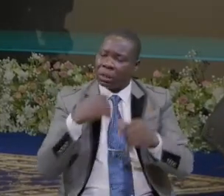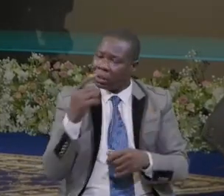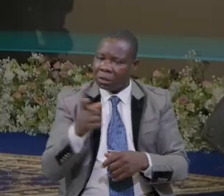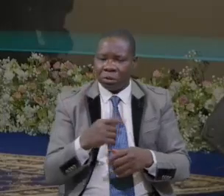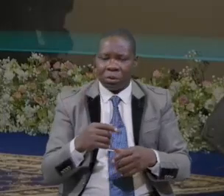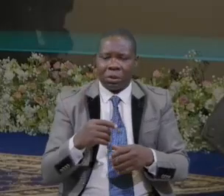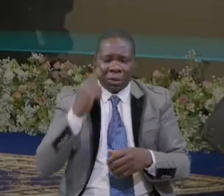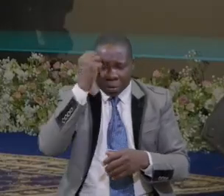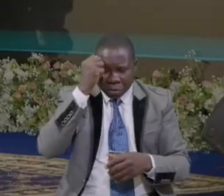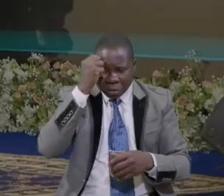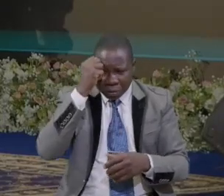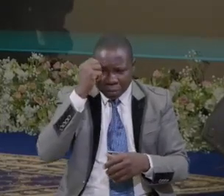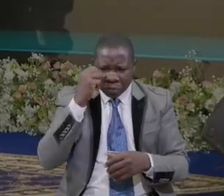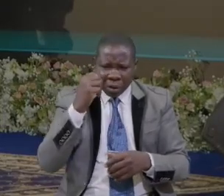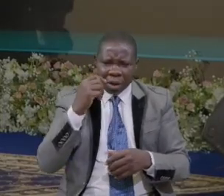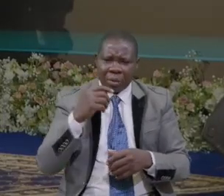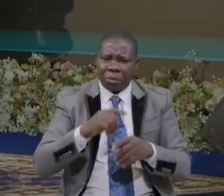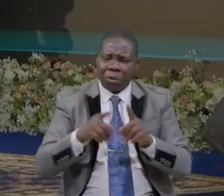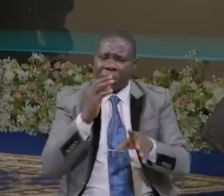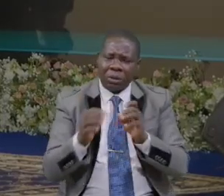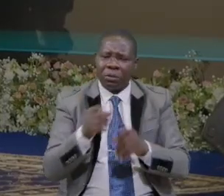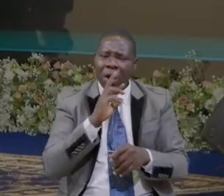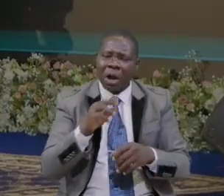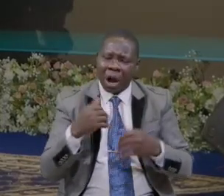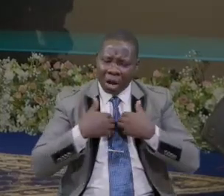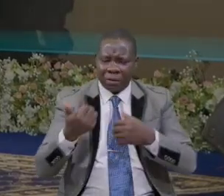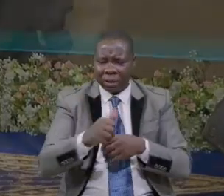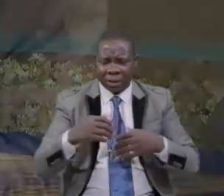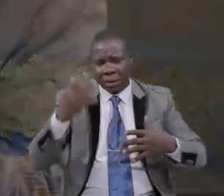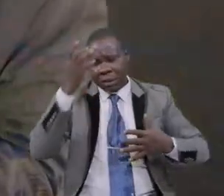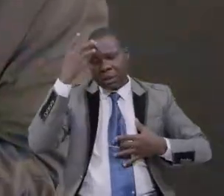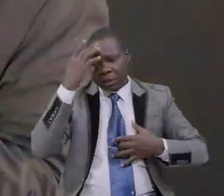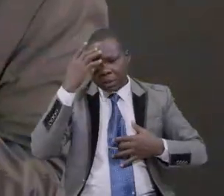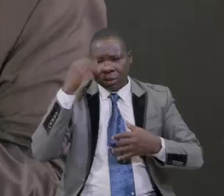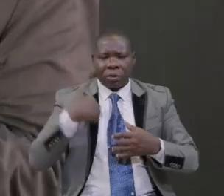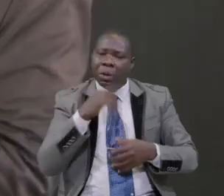know, people, while it was being transmitted live, I said, if you're sick, for